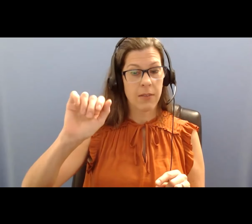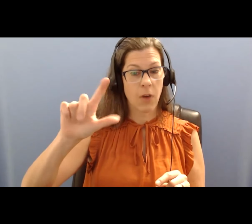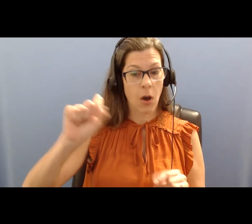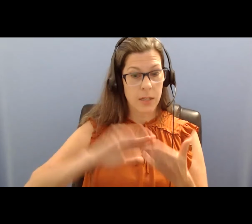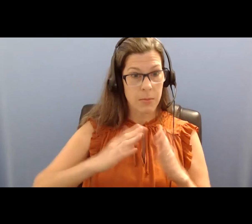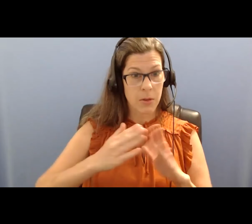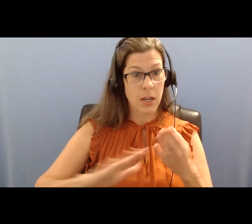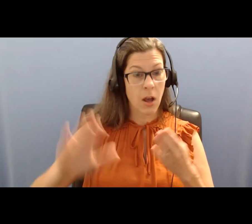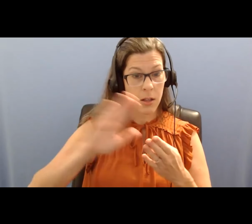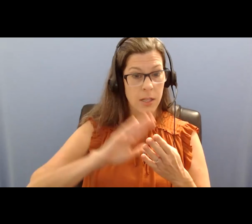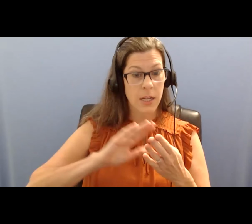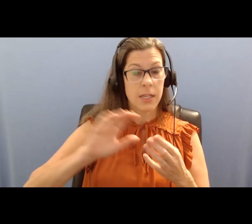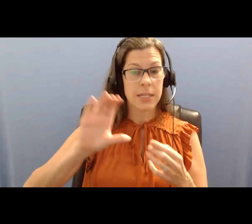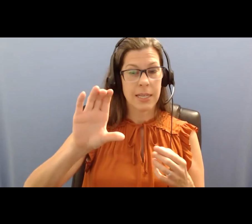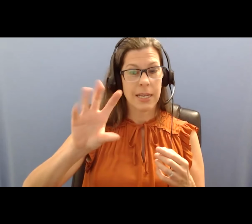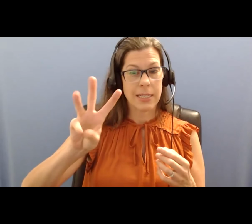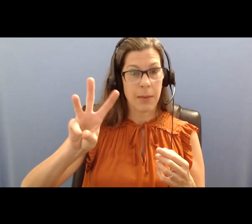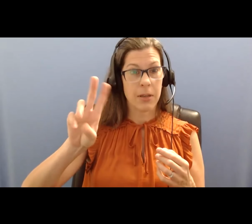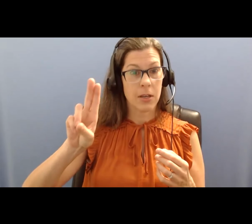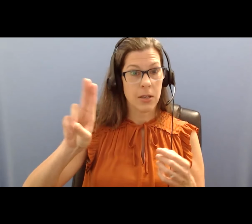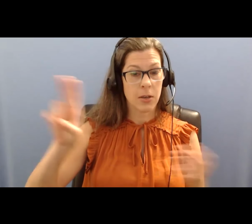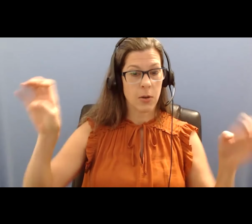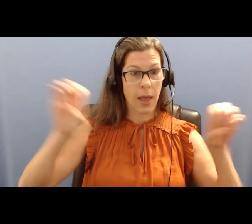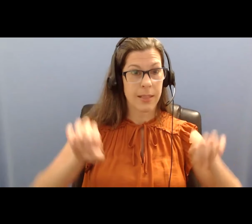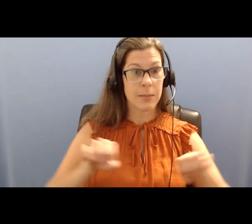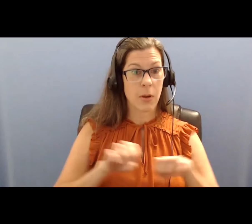Central Washington University in Ellensburg,